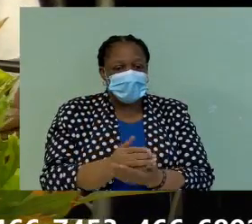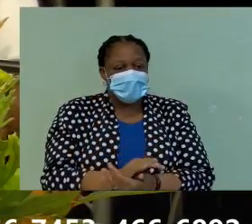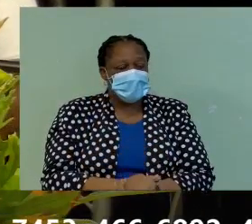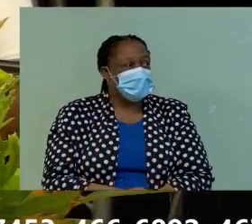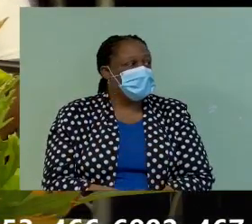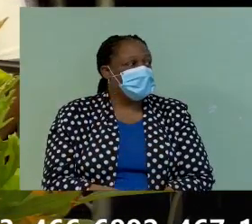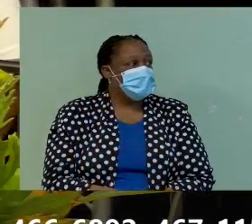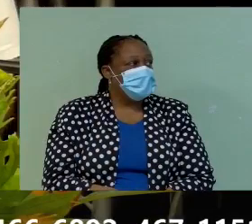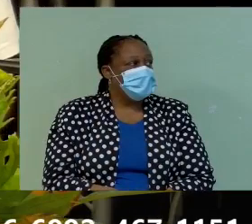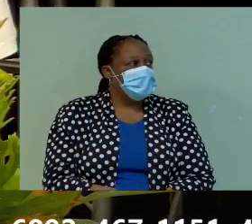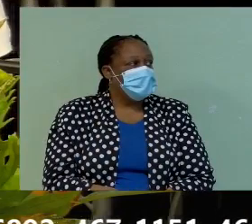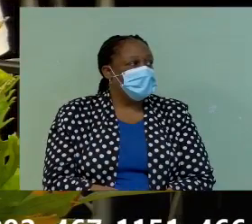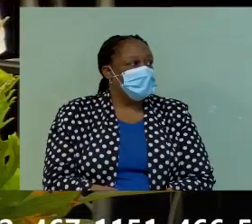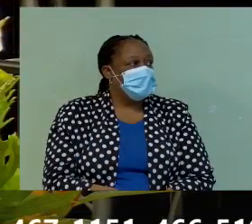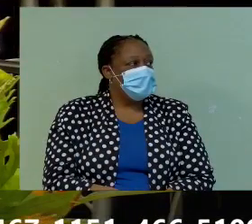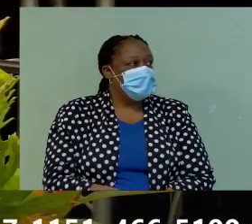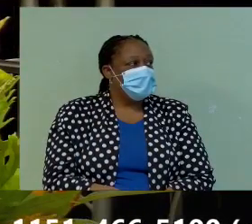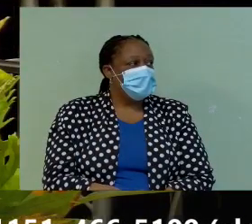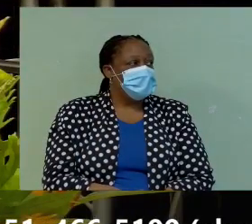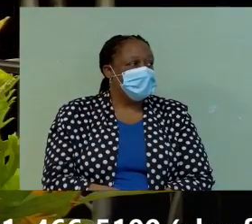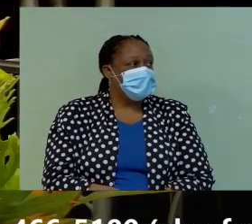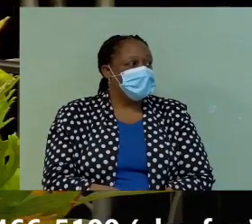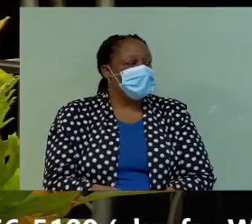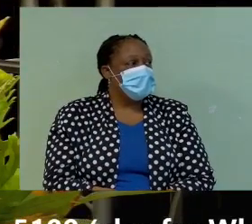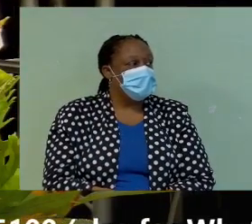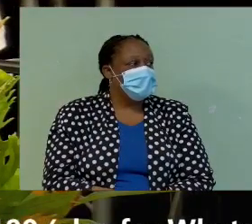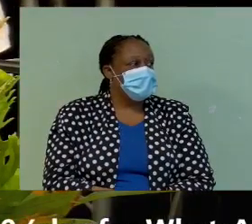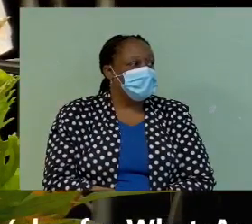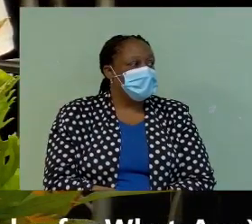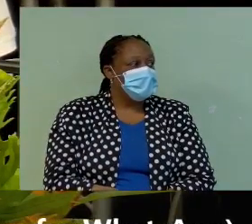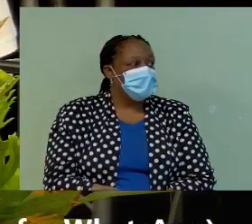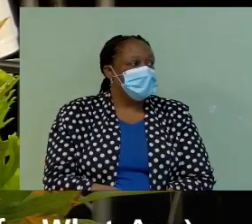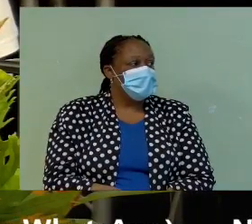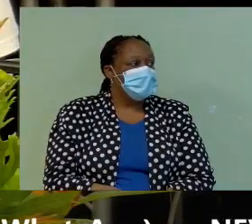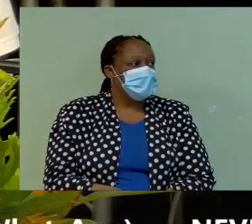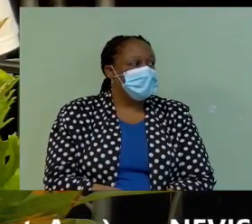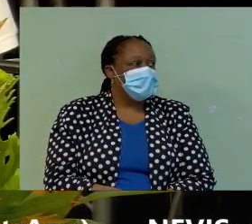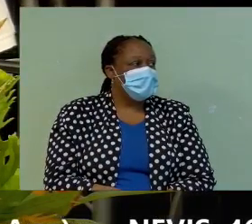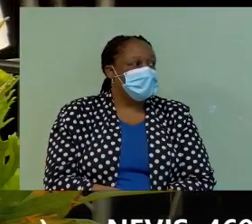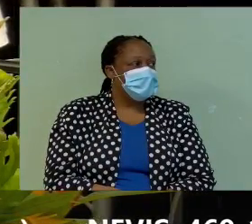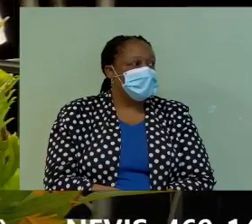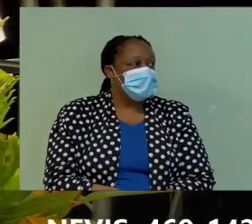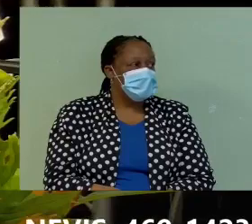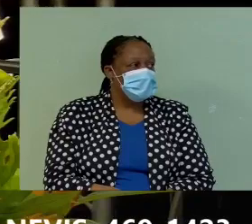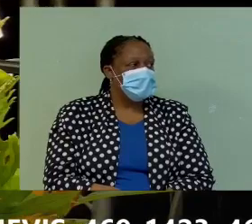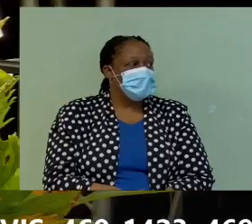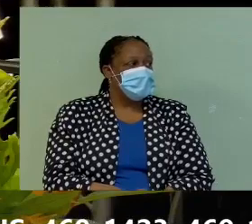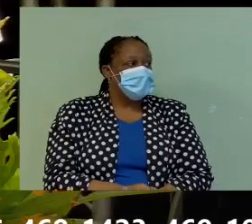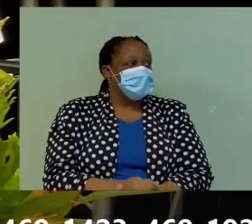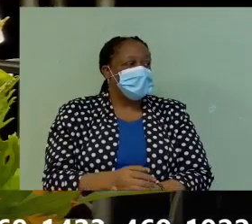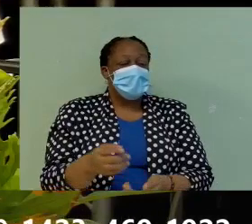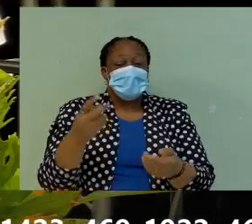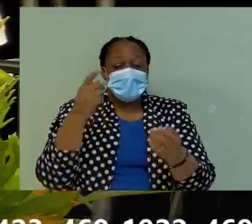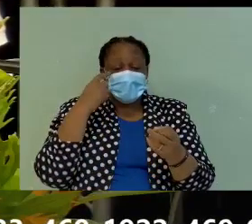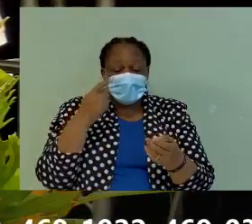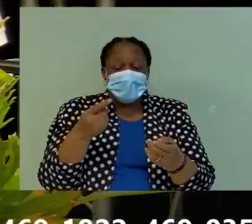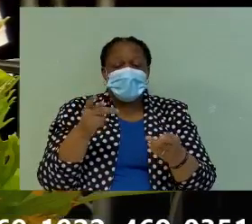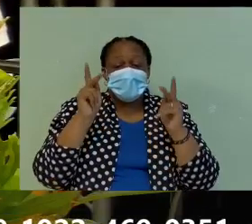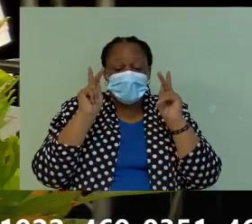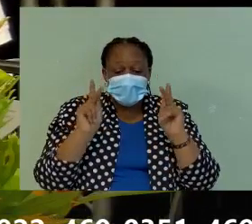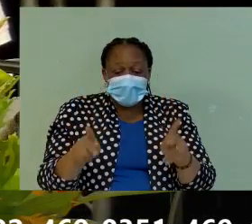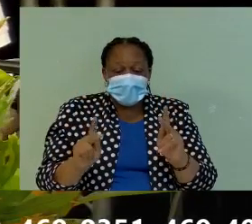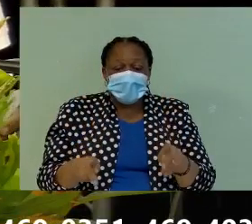Again, the Compliance Task Force continues to see the non-compliance of the bars who are still engaging